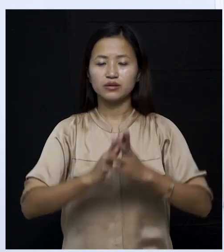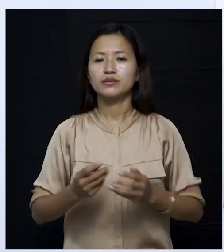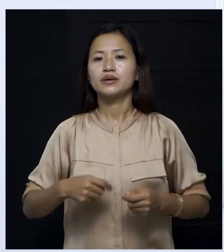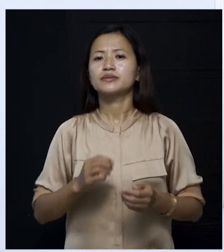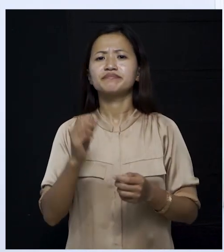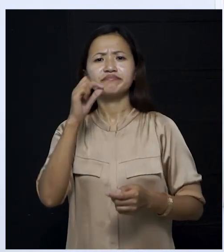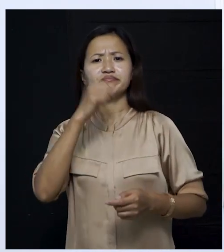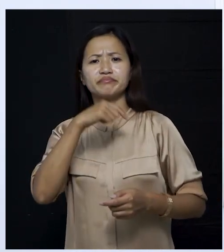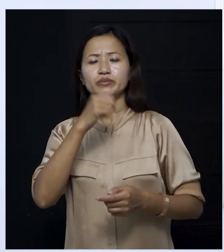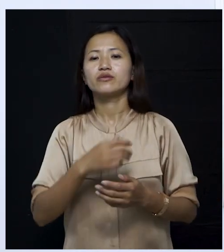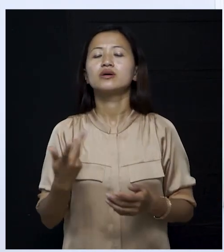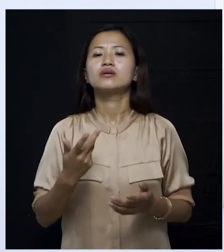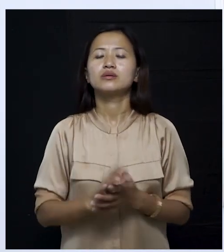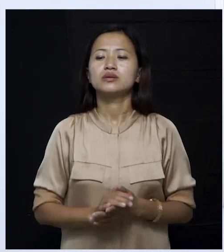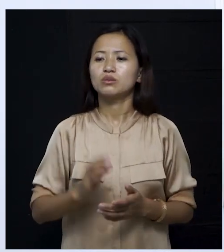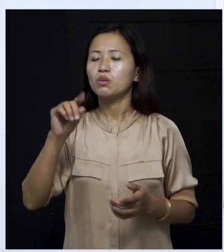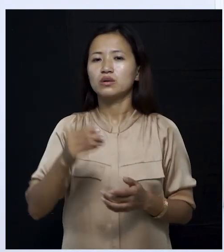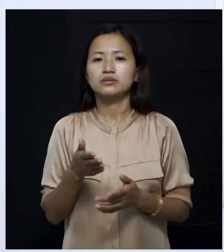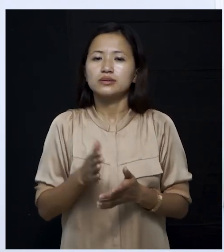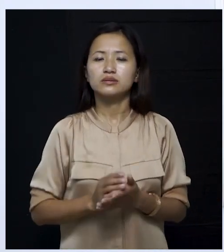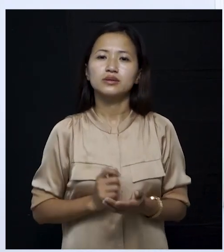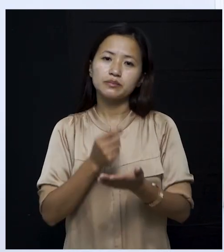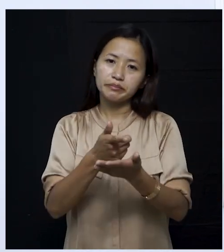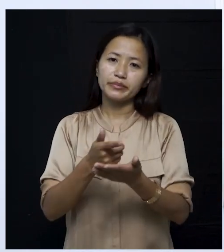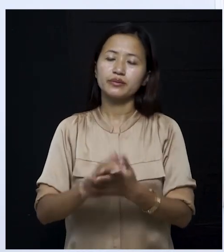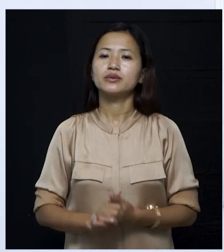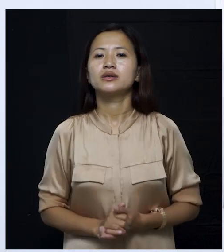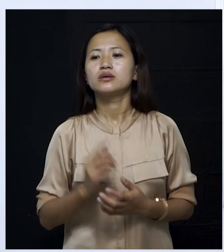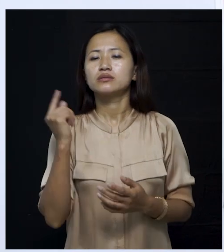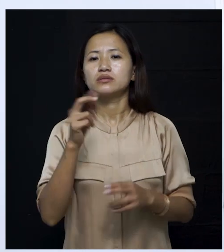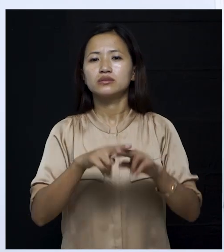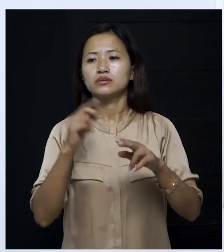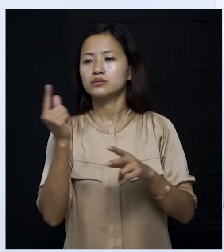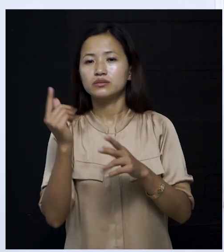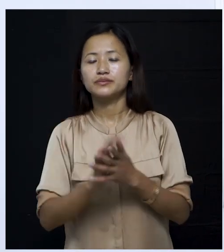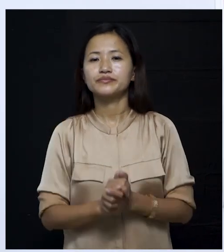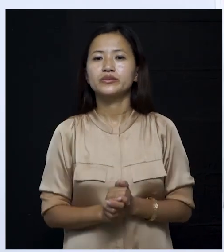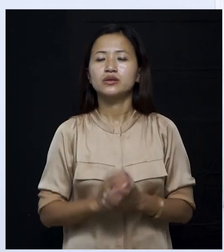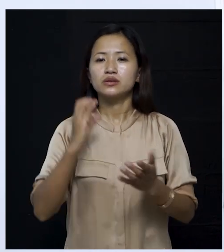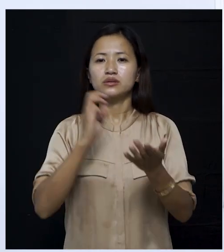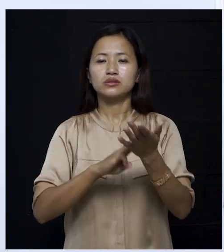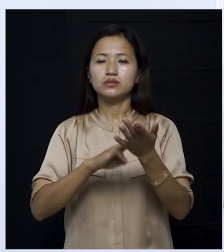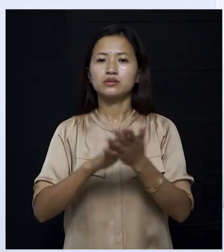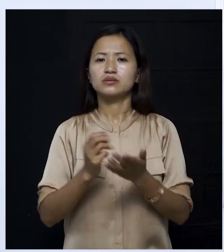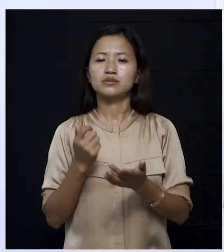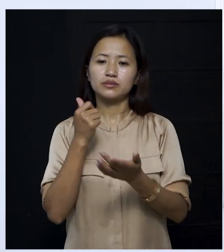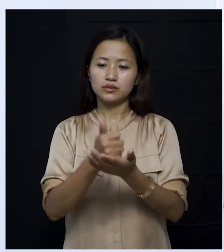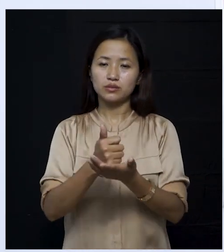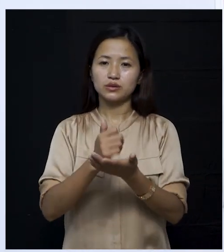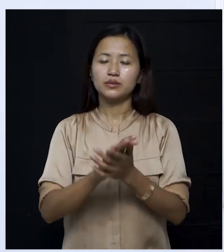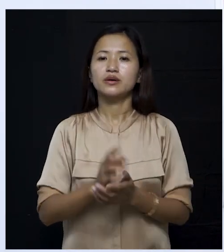and whatnot, they can repay it back. So this is how it functions. And that is why commercial banks are